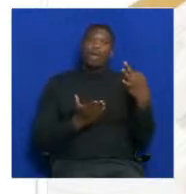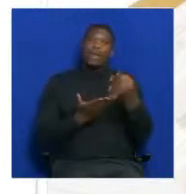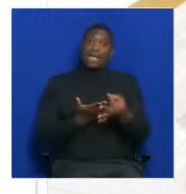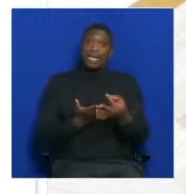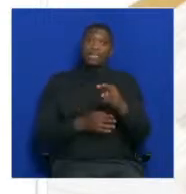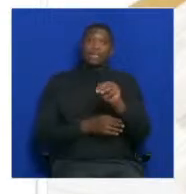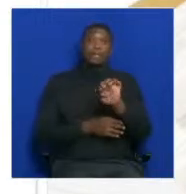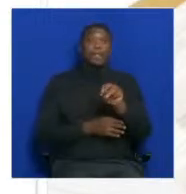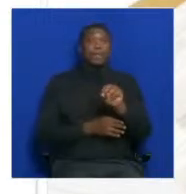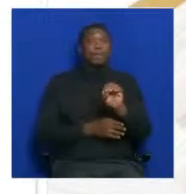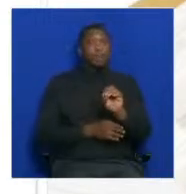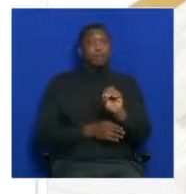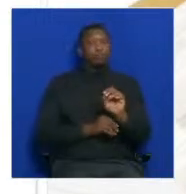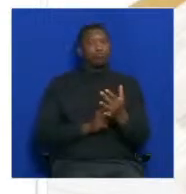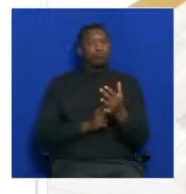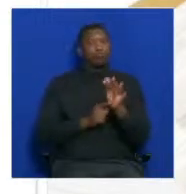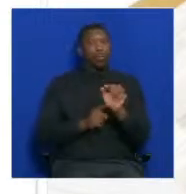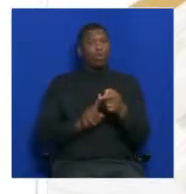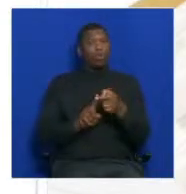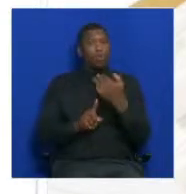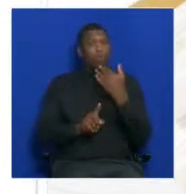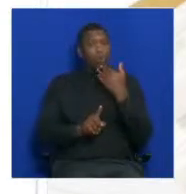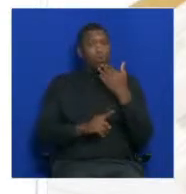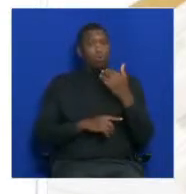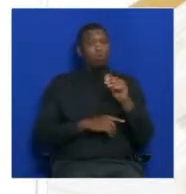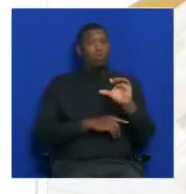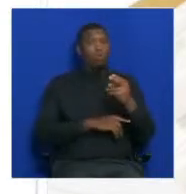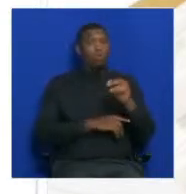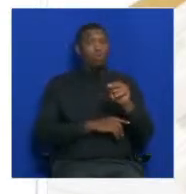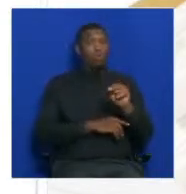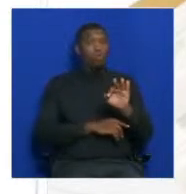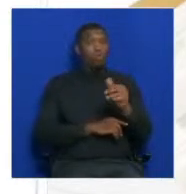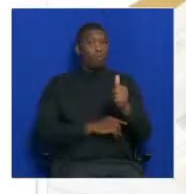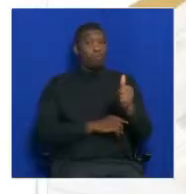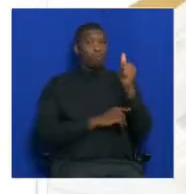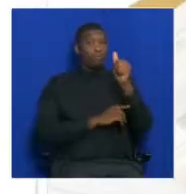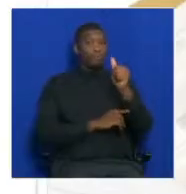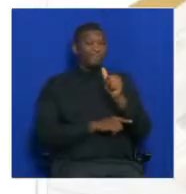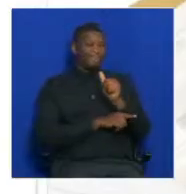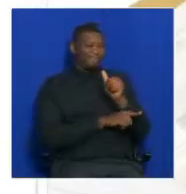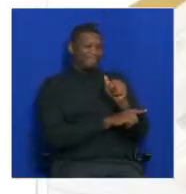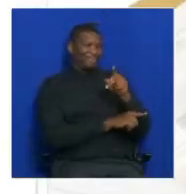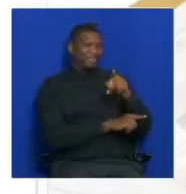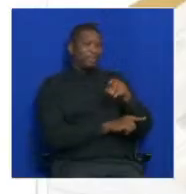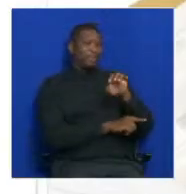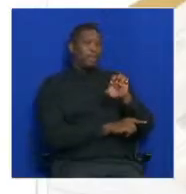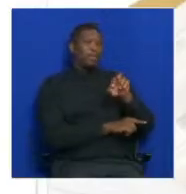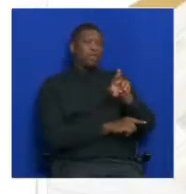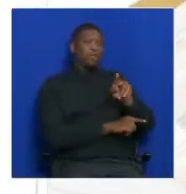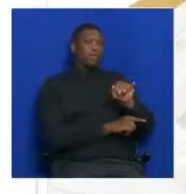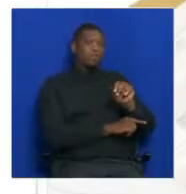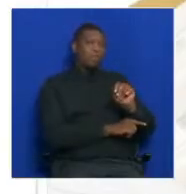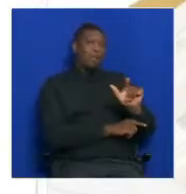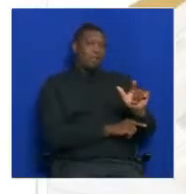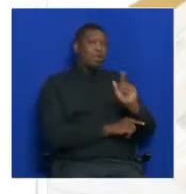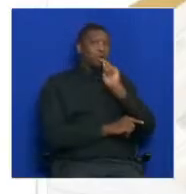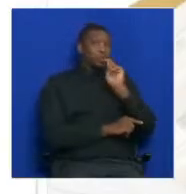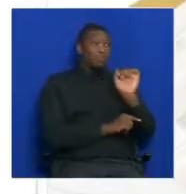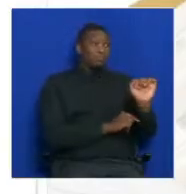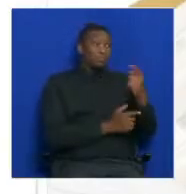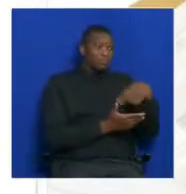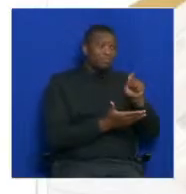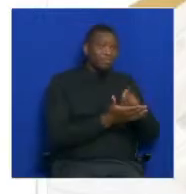it is from Chief Perumal, even though his signature is not in the memo, and it is authorized by the